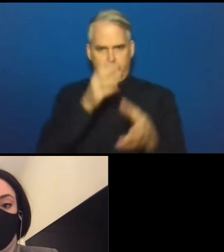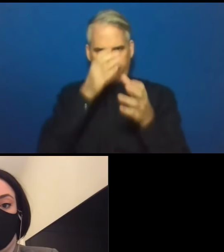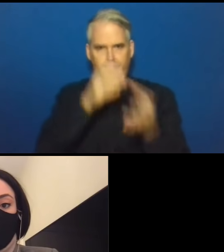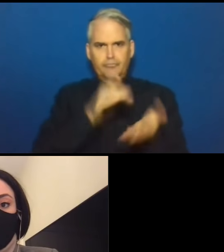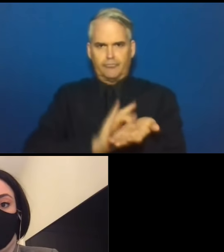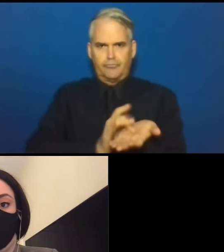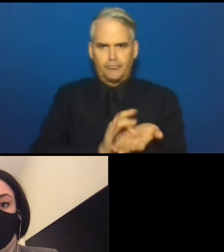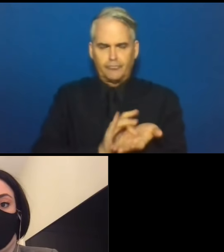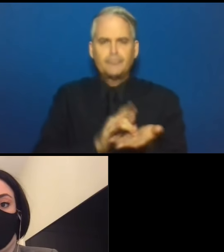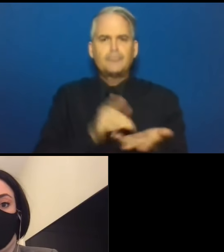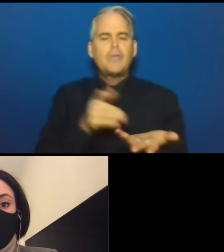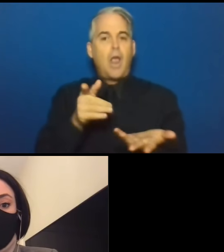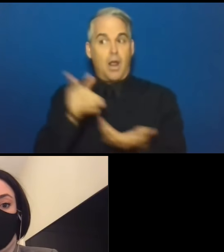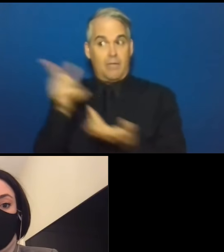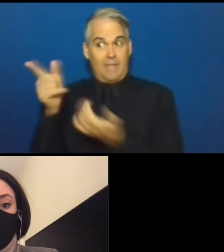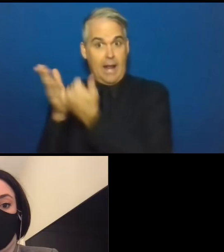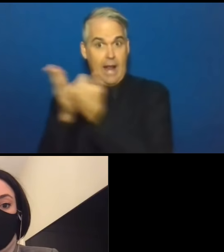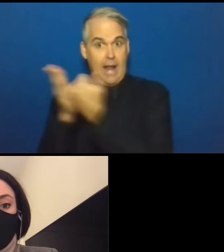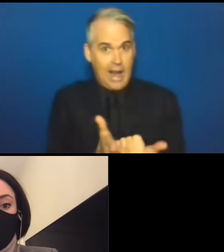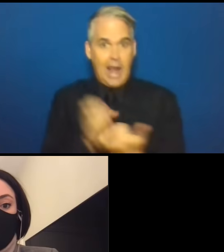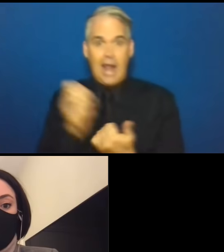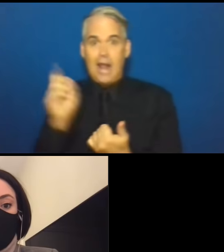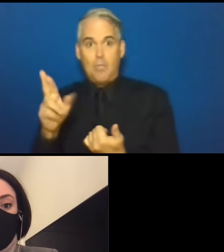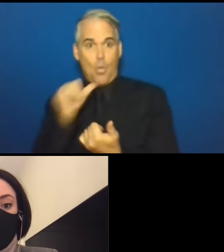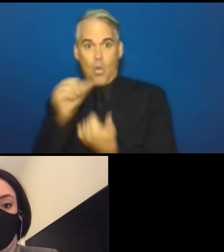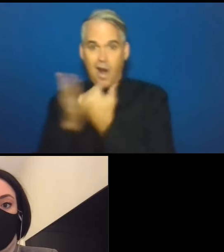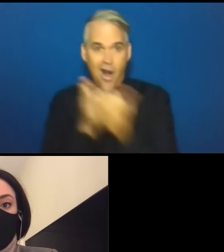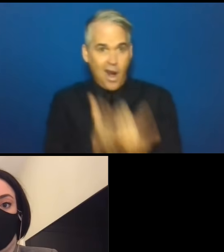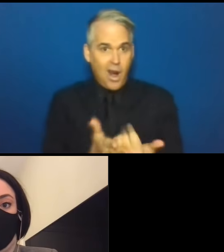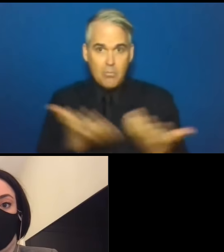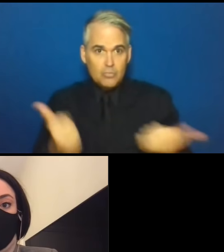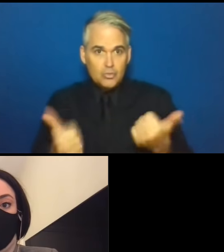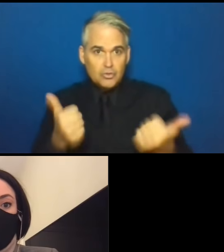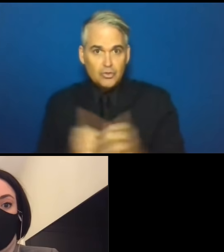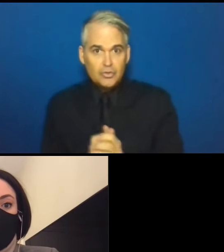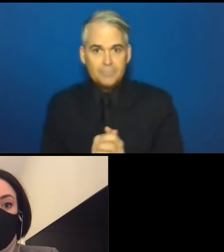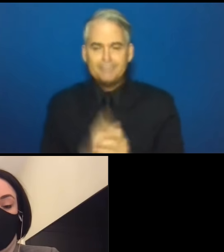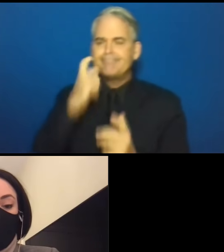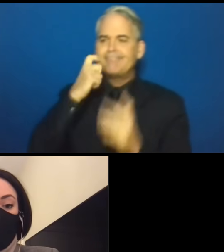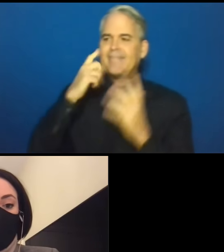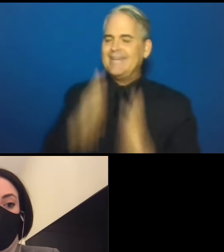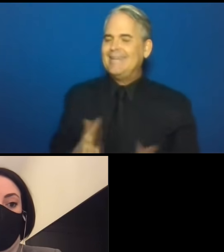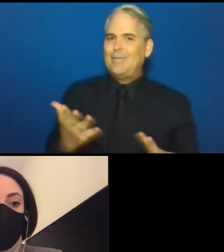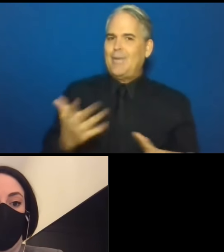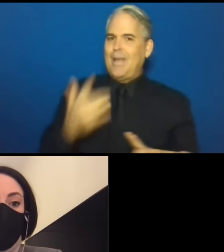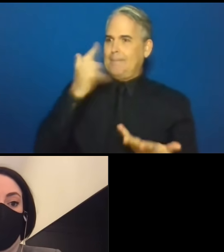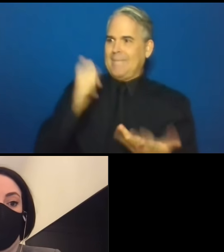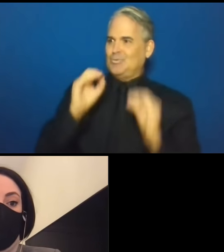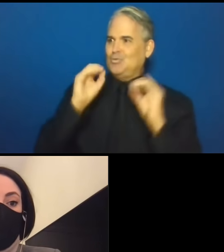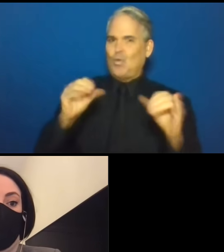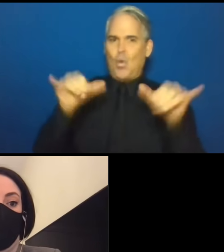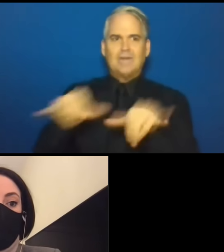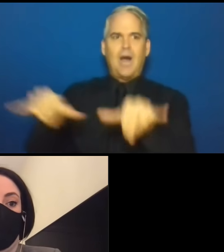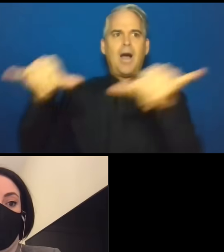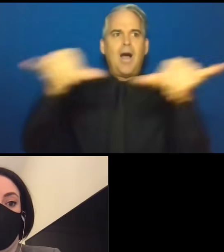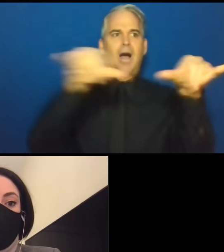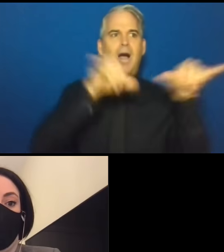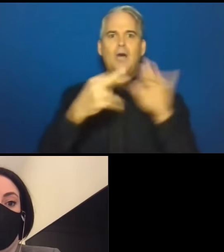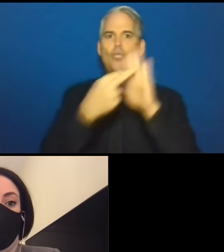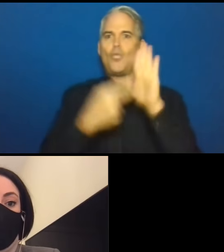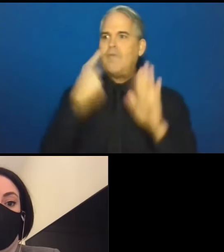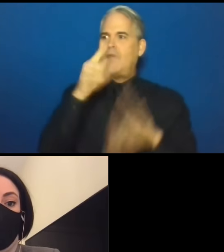contain COVID-19? Well, the lack of a national plan has been devastating to all of the states. And all of the governors have